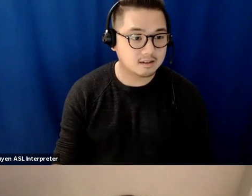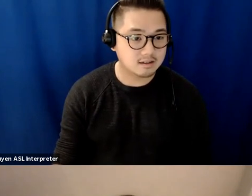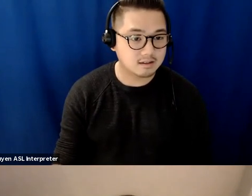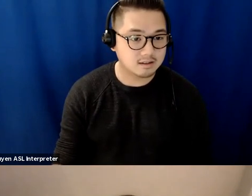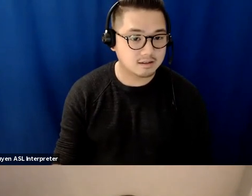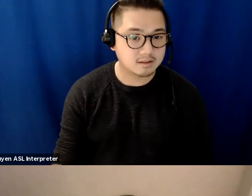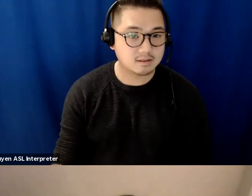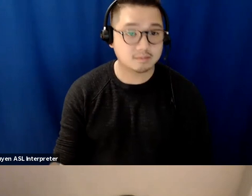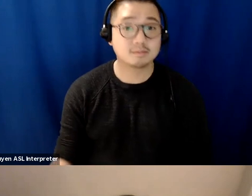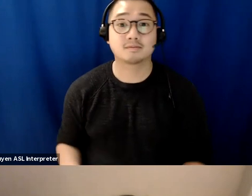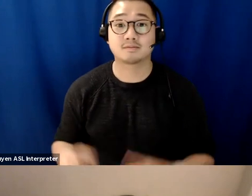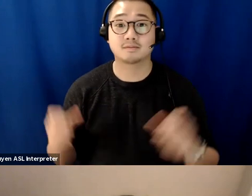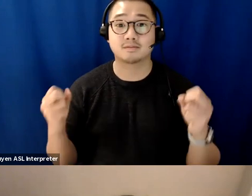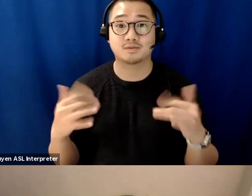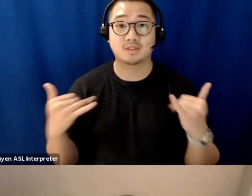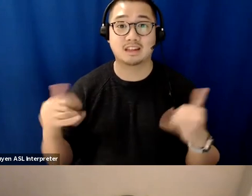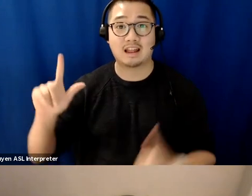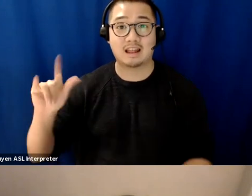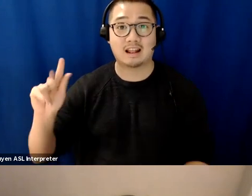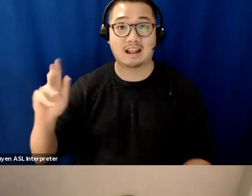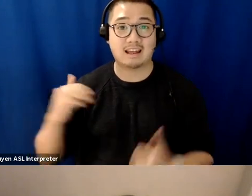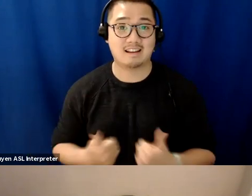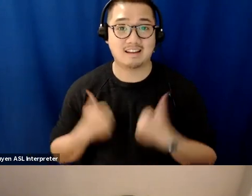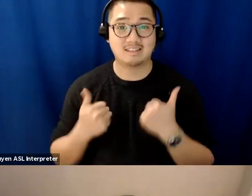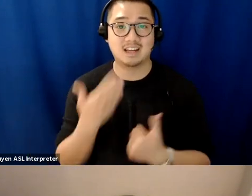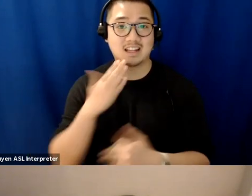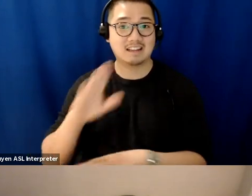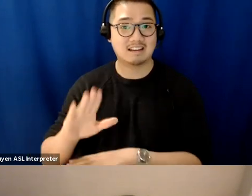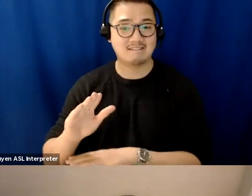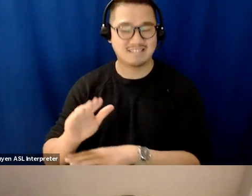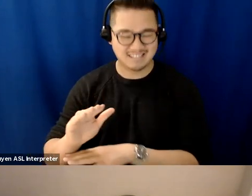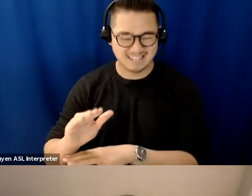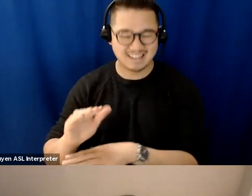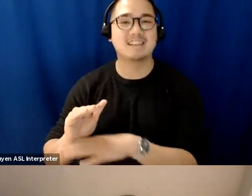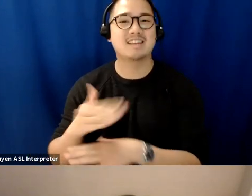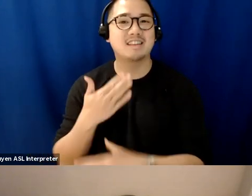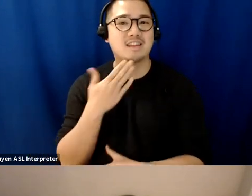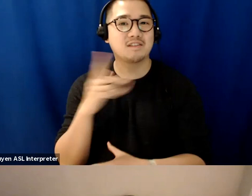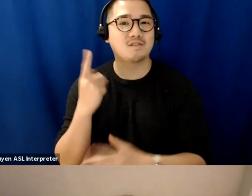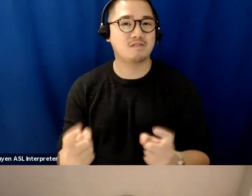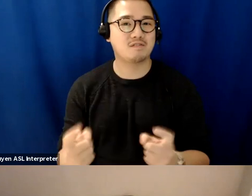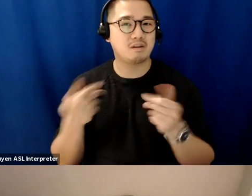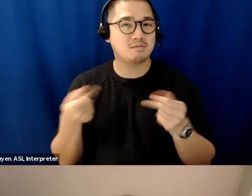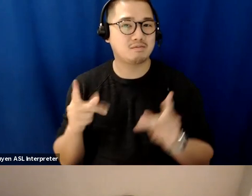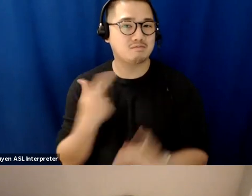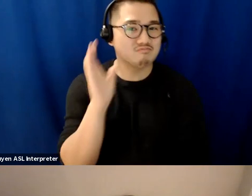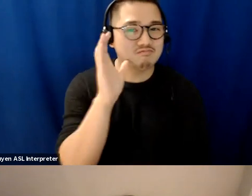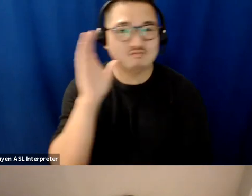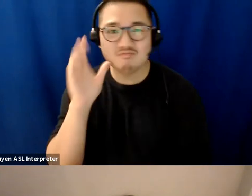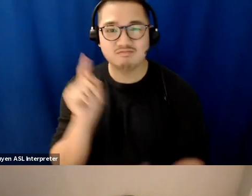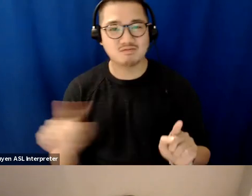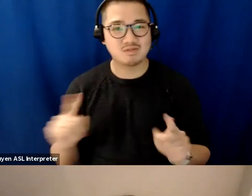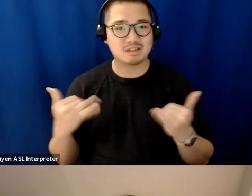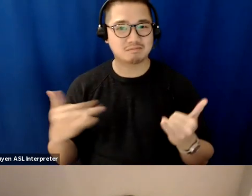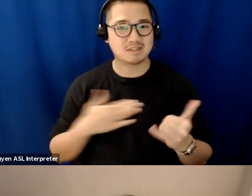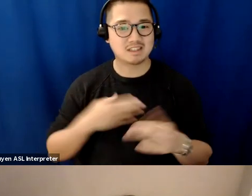Okay, so we're live. All right. Good evening, and thank you for the opportunity to listen to you today. My